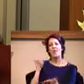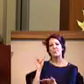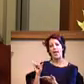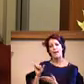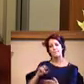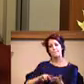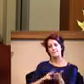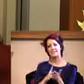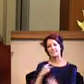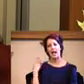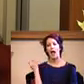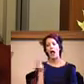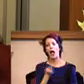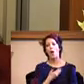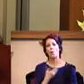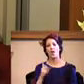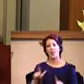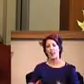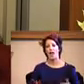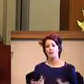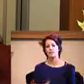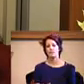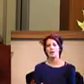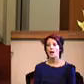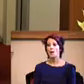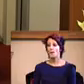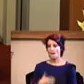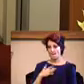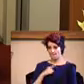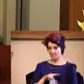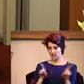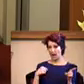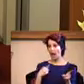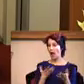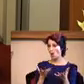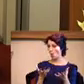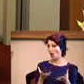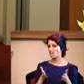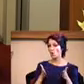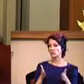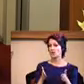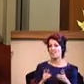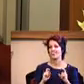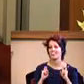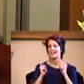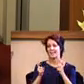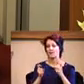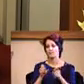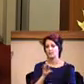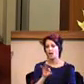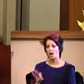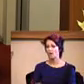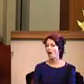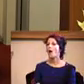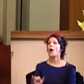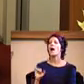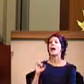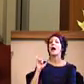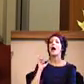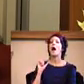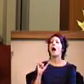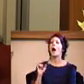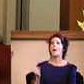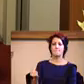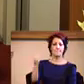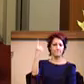gifts of epiphany uh because you know the reality is that as we begin this new year of life and Ministry together in this new year I'm